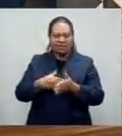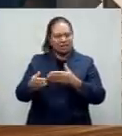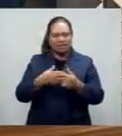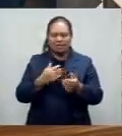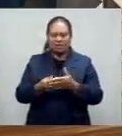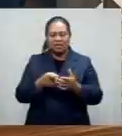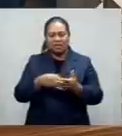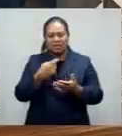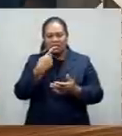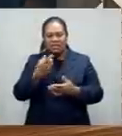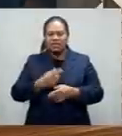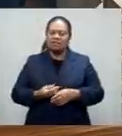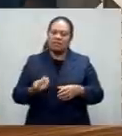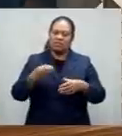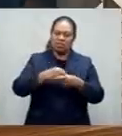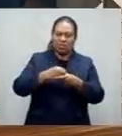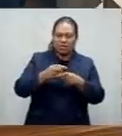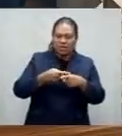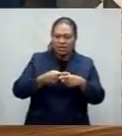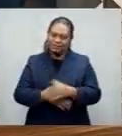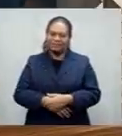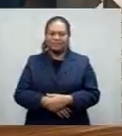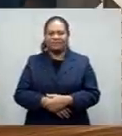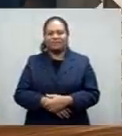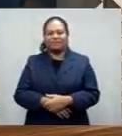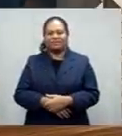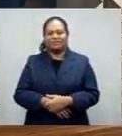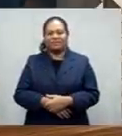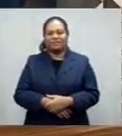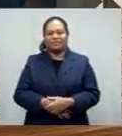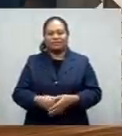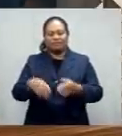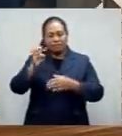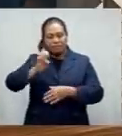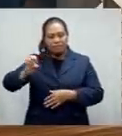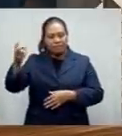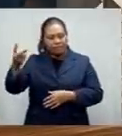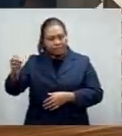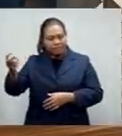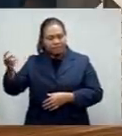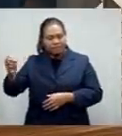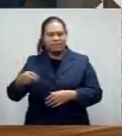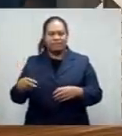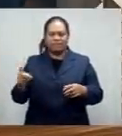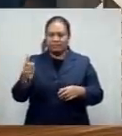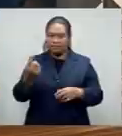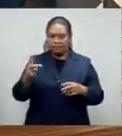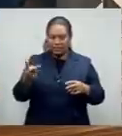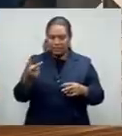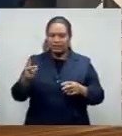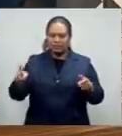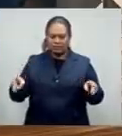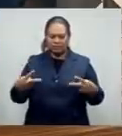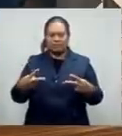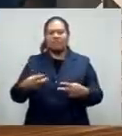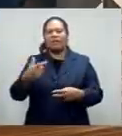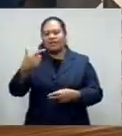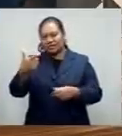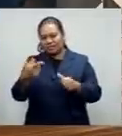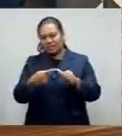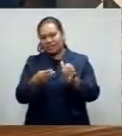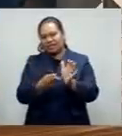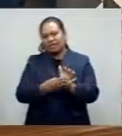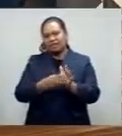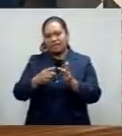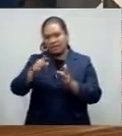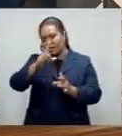of England's success at the Euro 2020. The Euro 2020 first semi-final is on tomorrow at 7 a.m. between